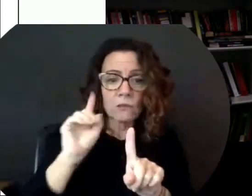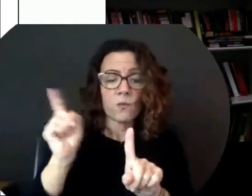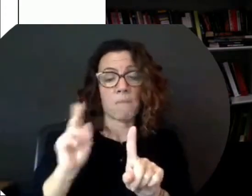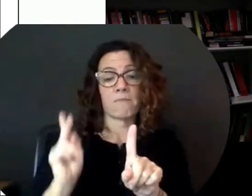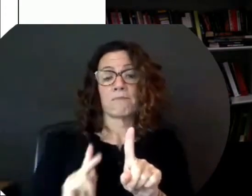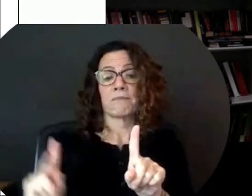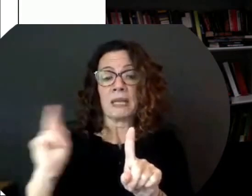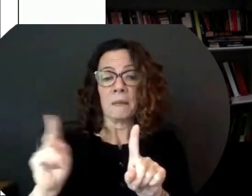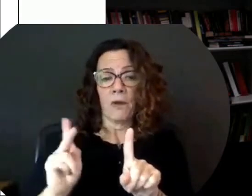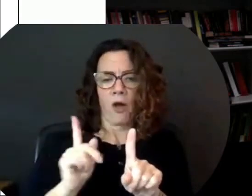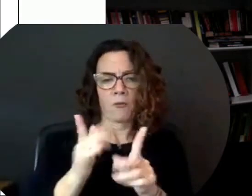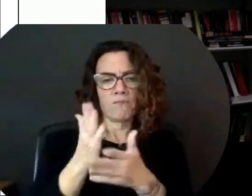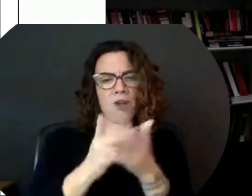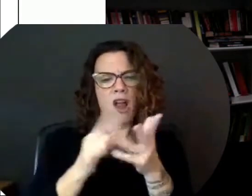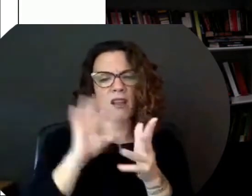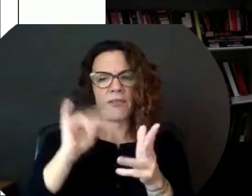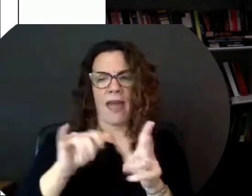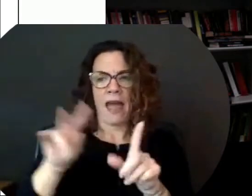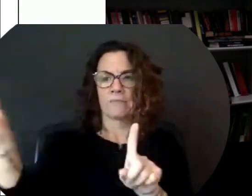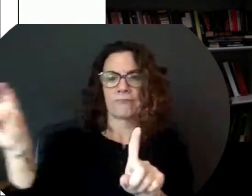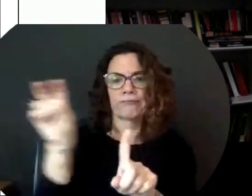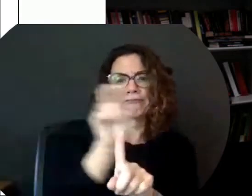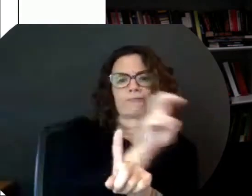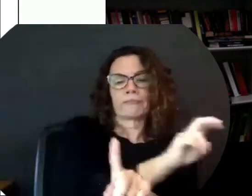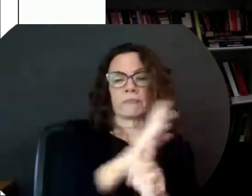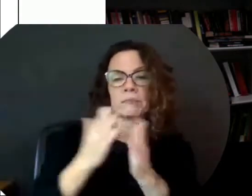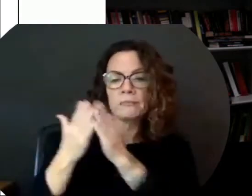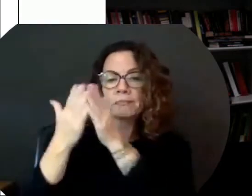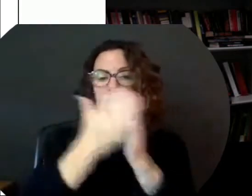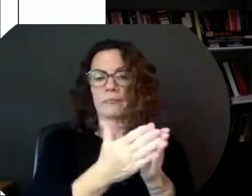hunger, where in that kind of